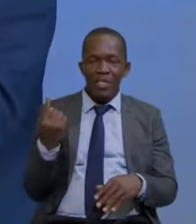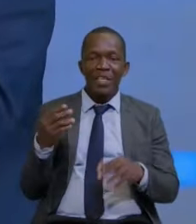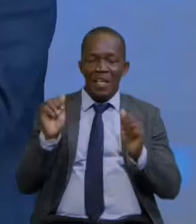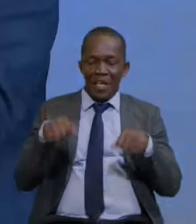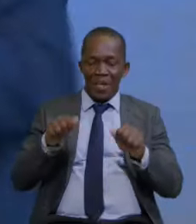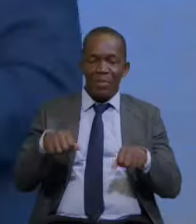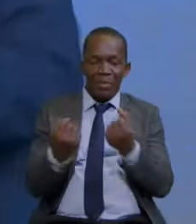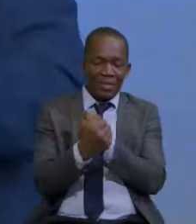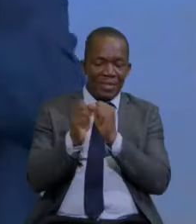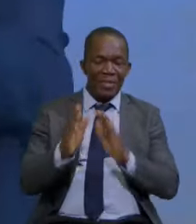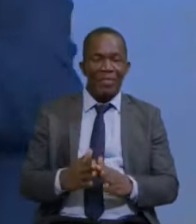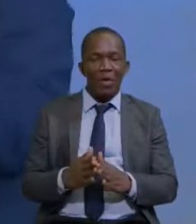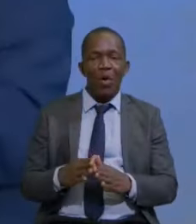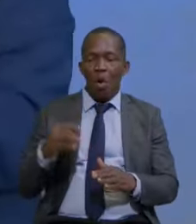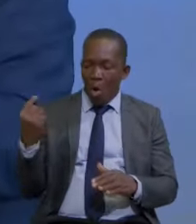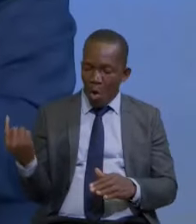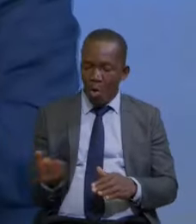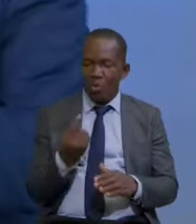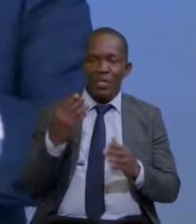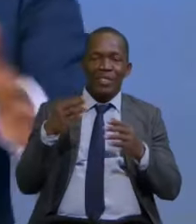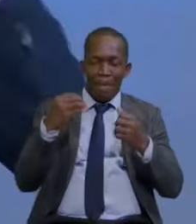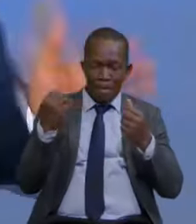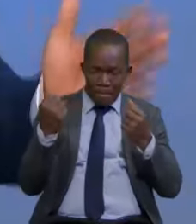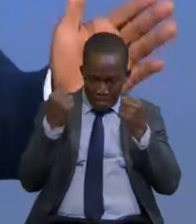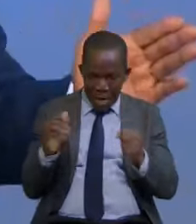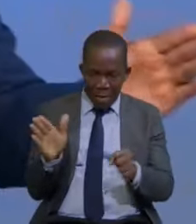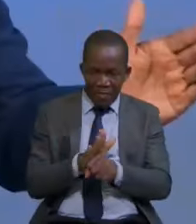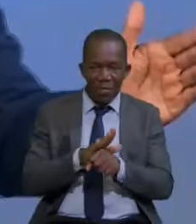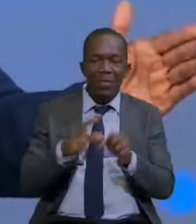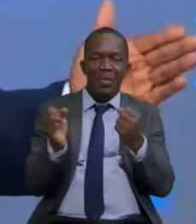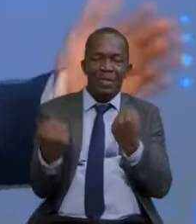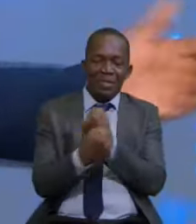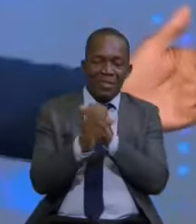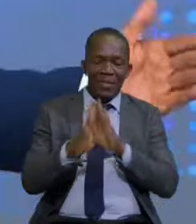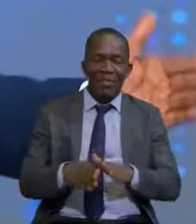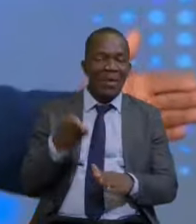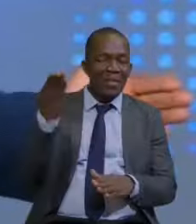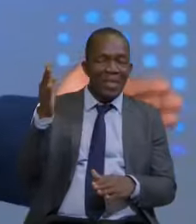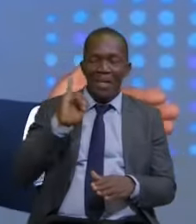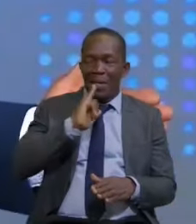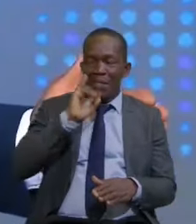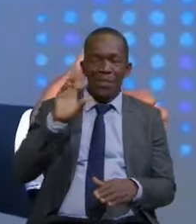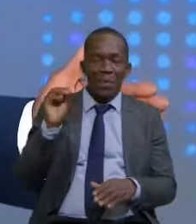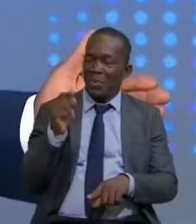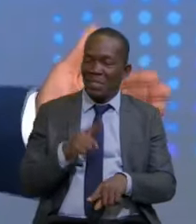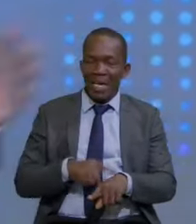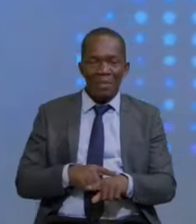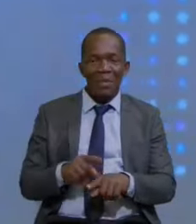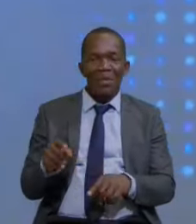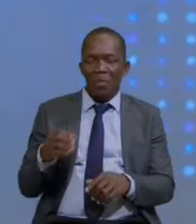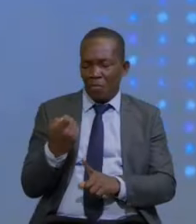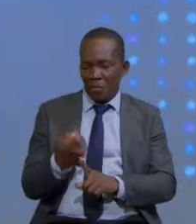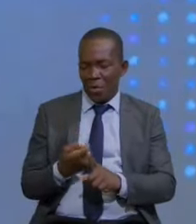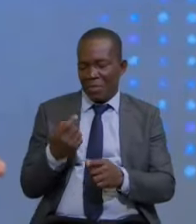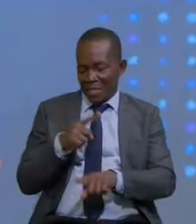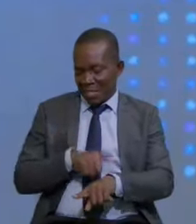powerful Savior. And there is no time, any time of your life, from the time you're born again until the